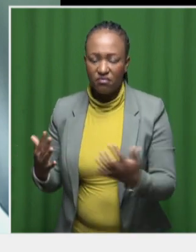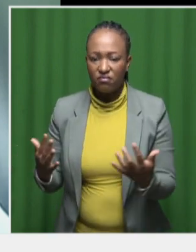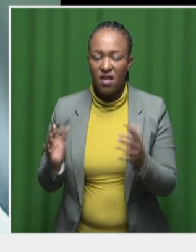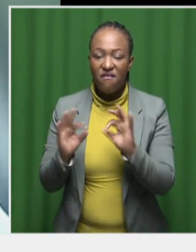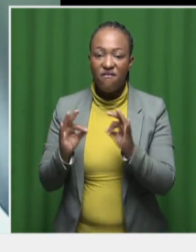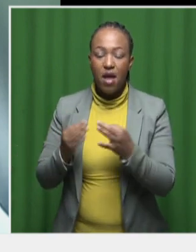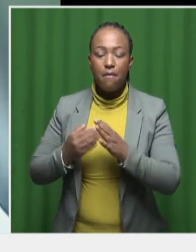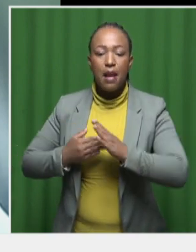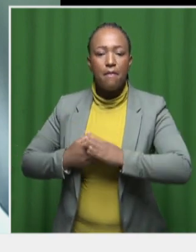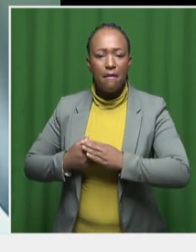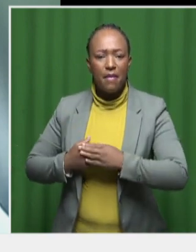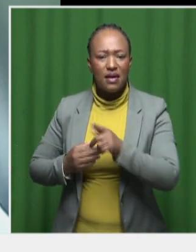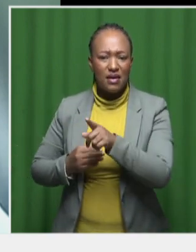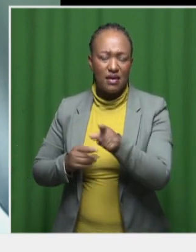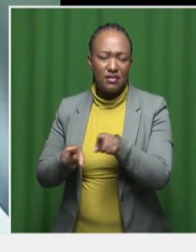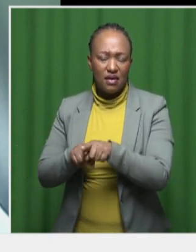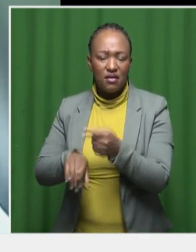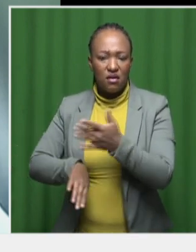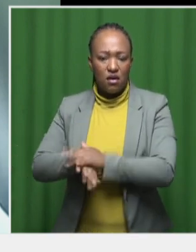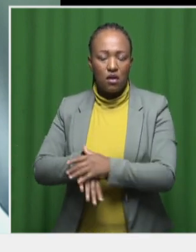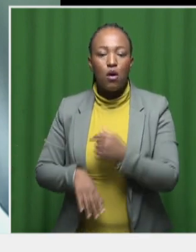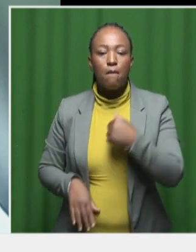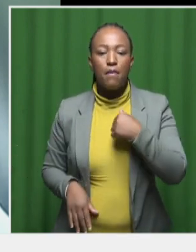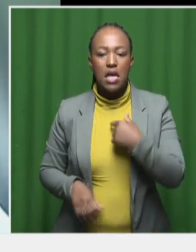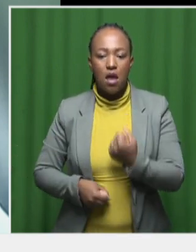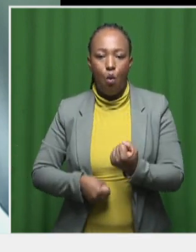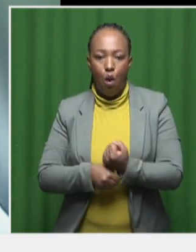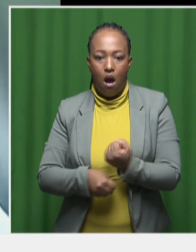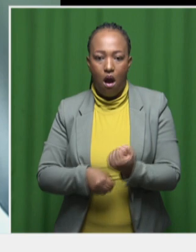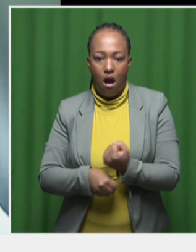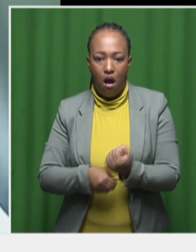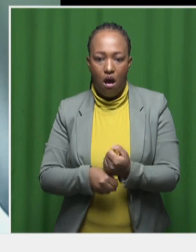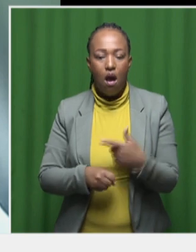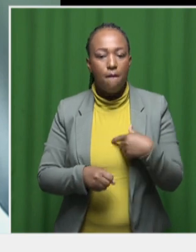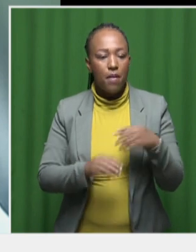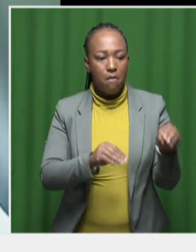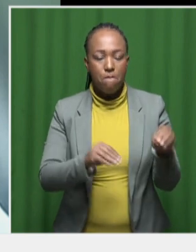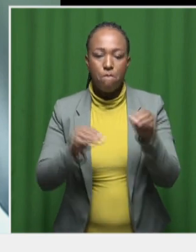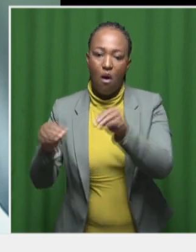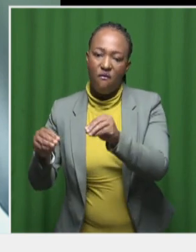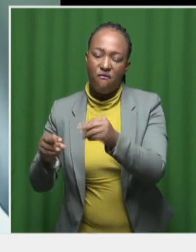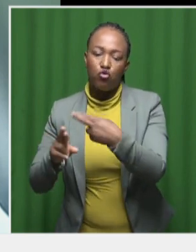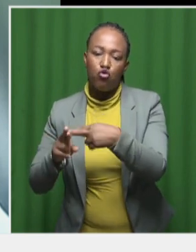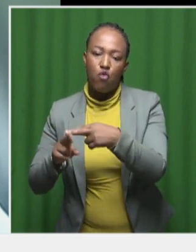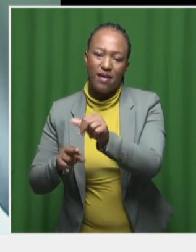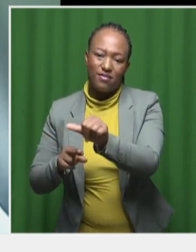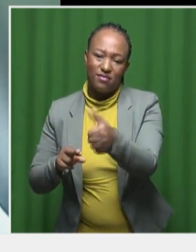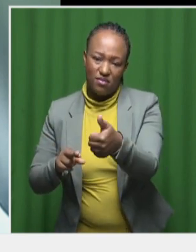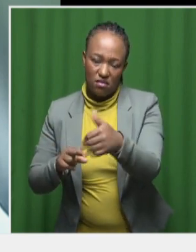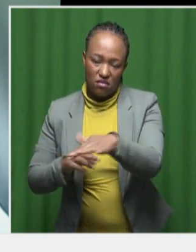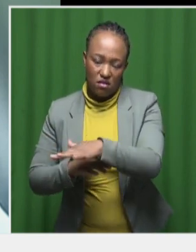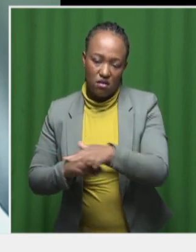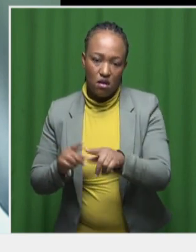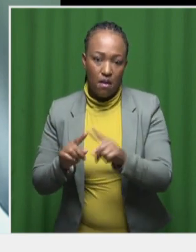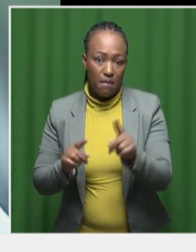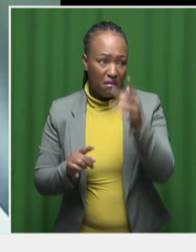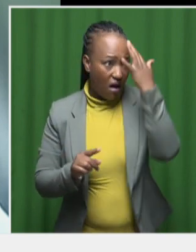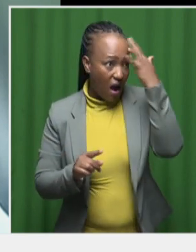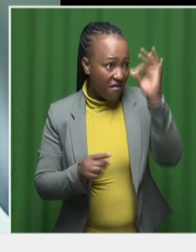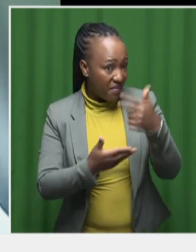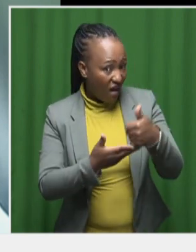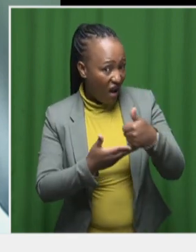went from living in my home to renting. So there's nothing much that they've done